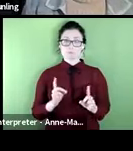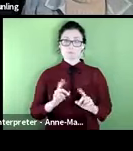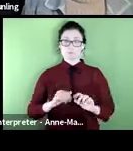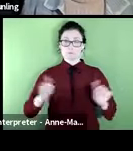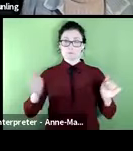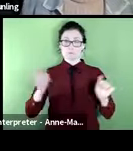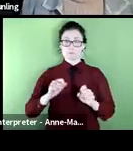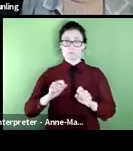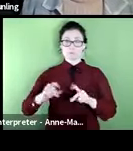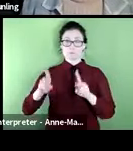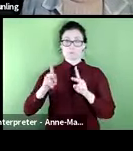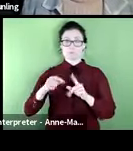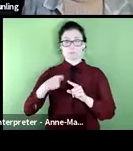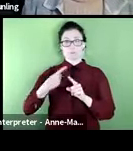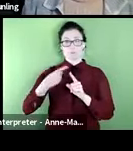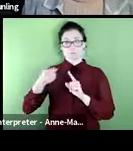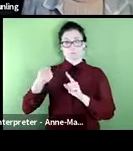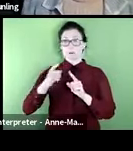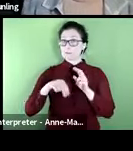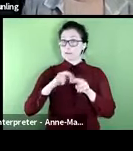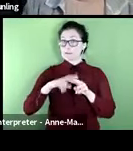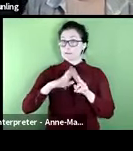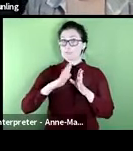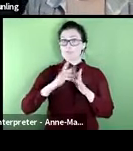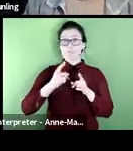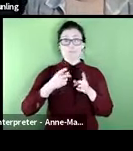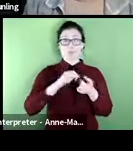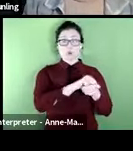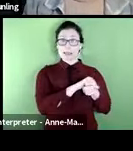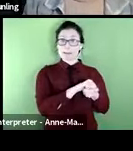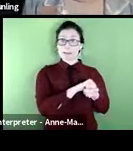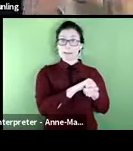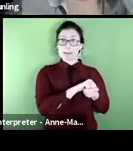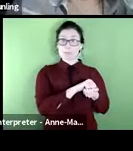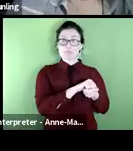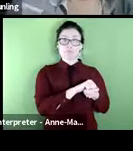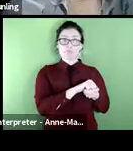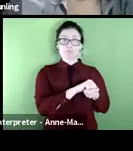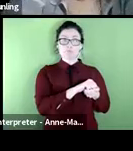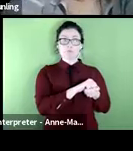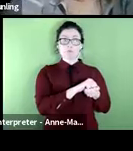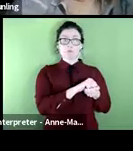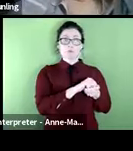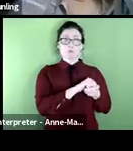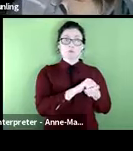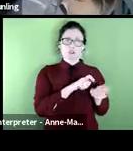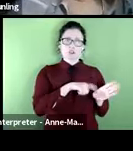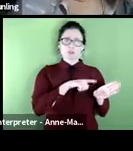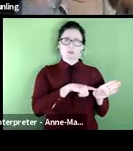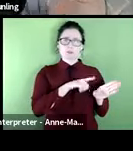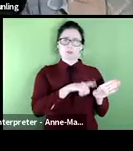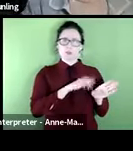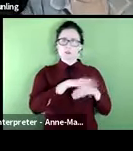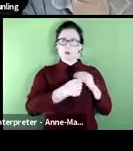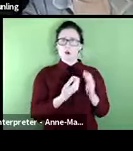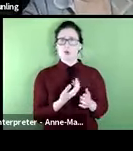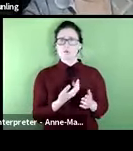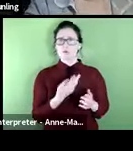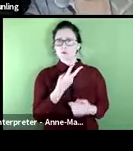don't sell for several decades or 2.5 your wealth, you have